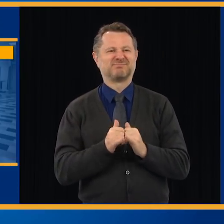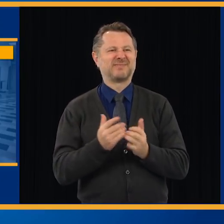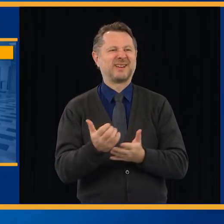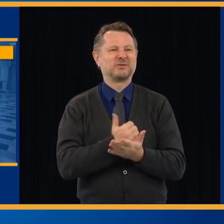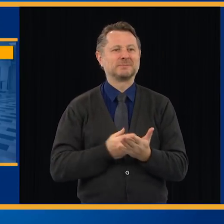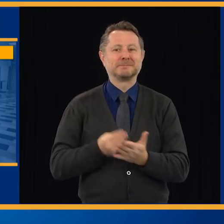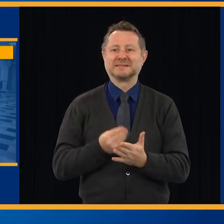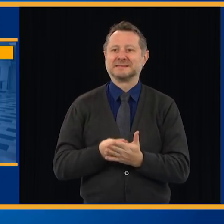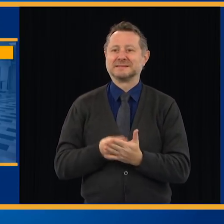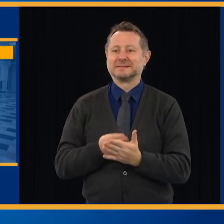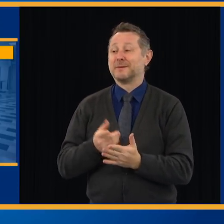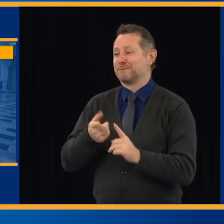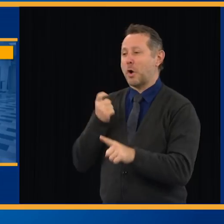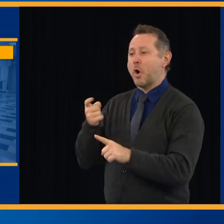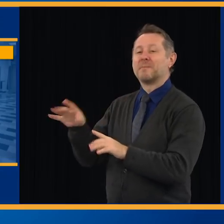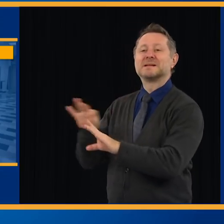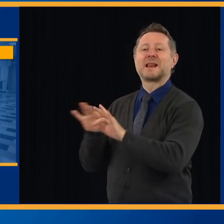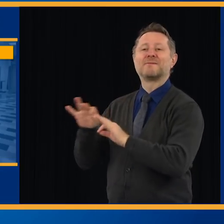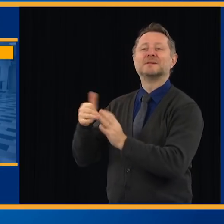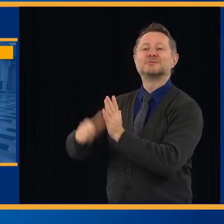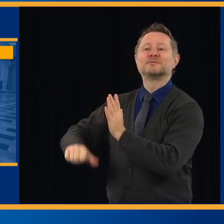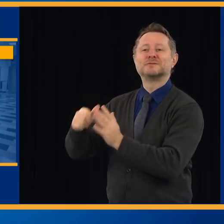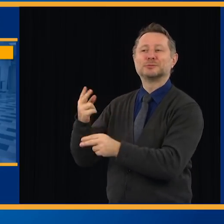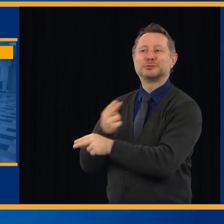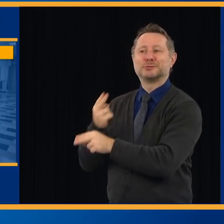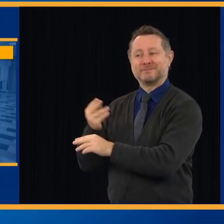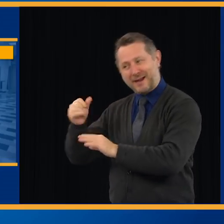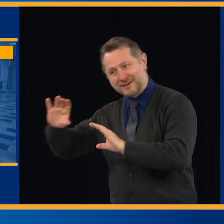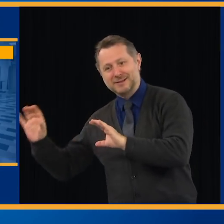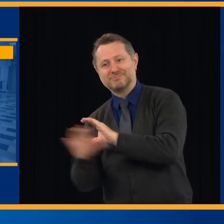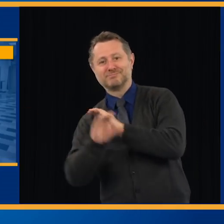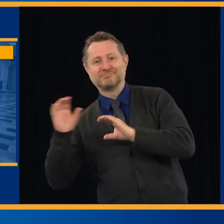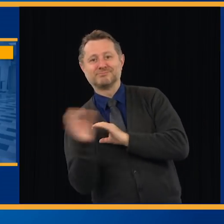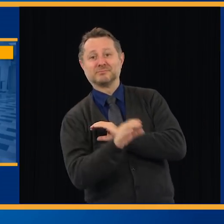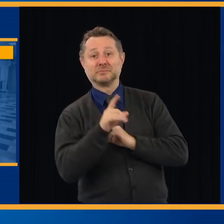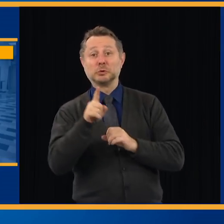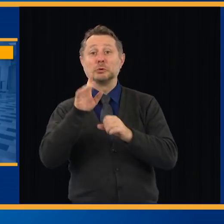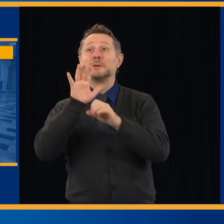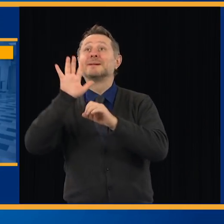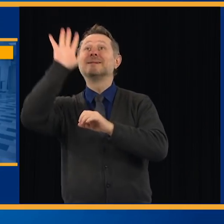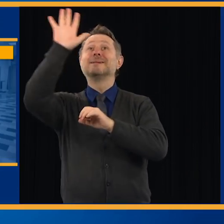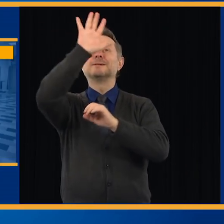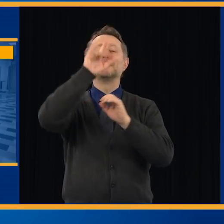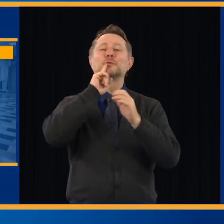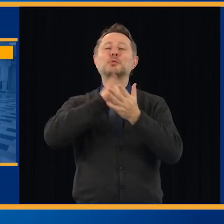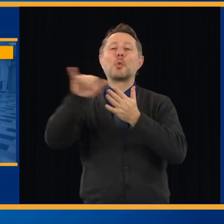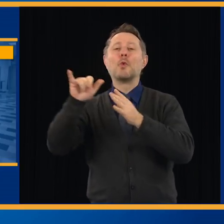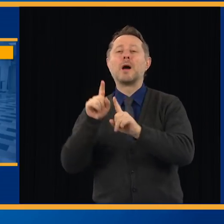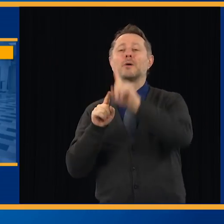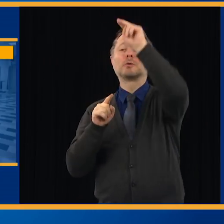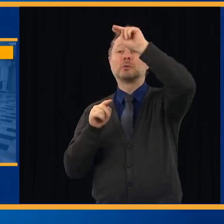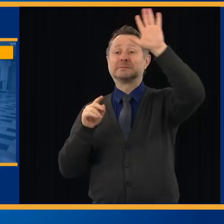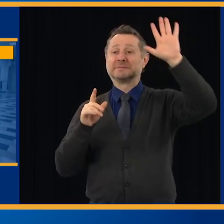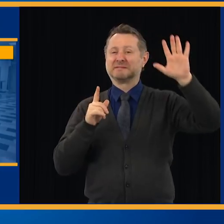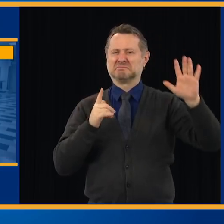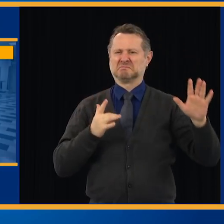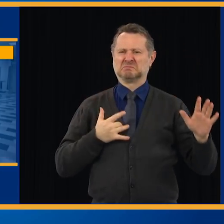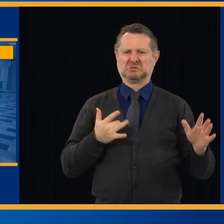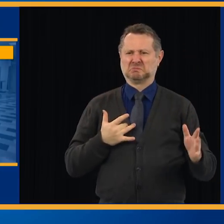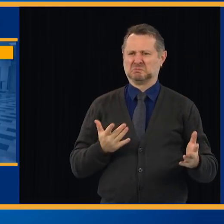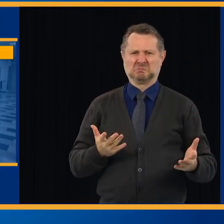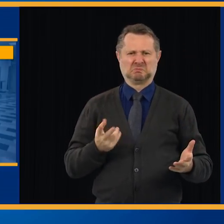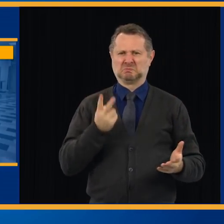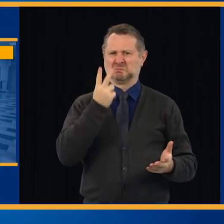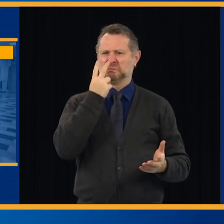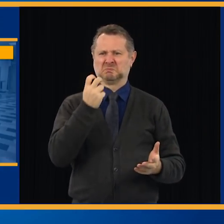So for areas that don't have a fear of a COVID surge, we're going to